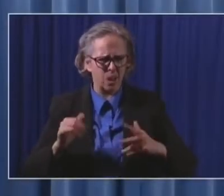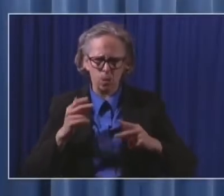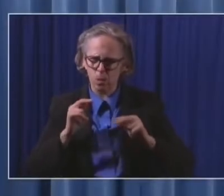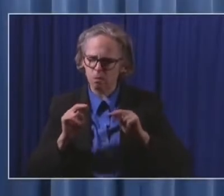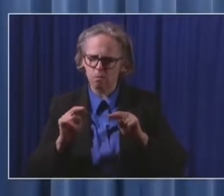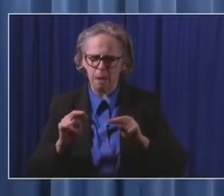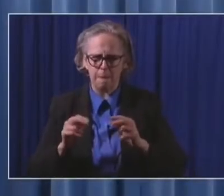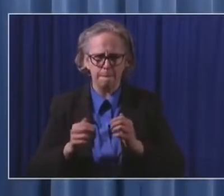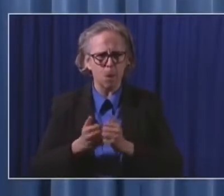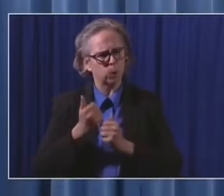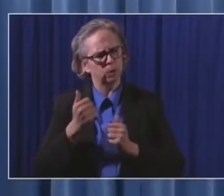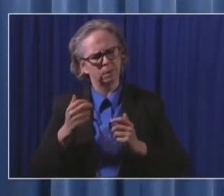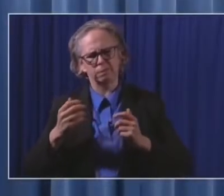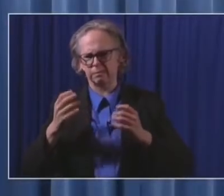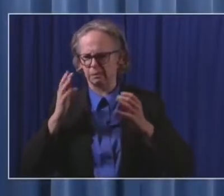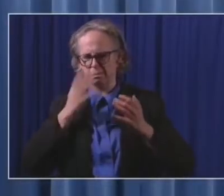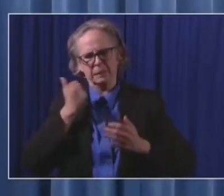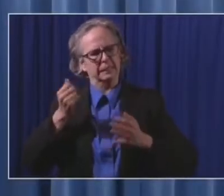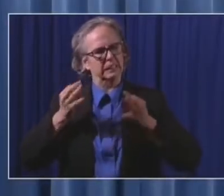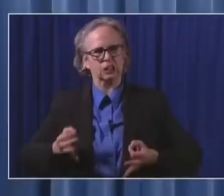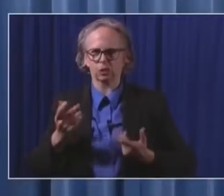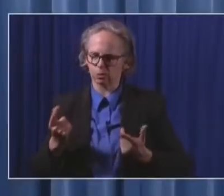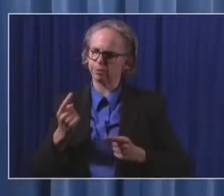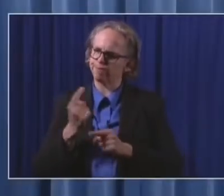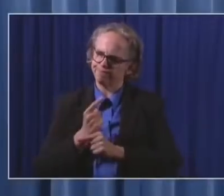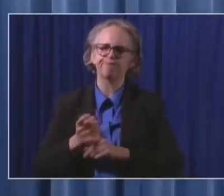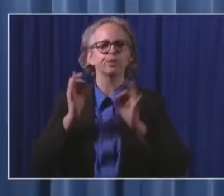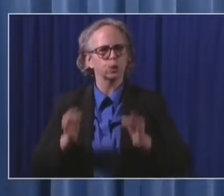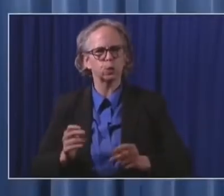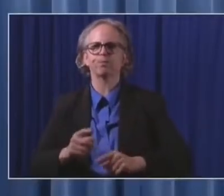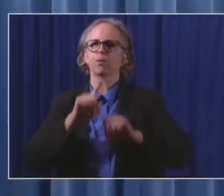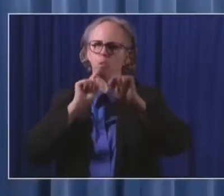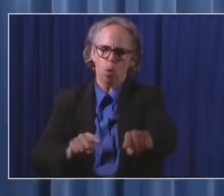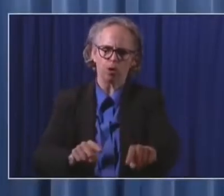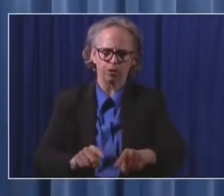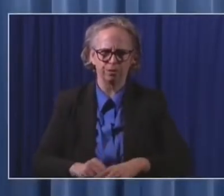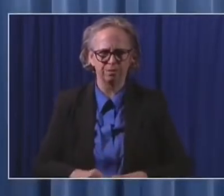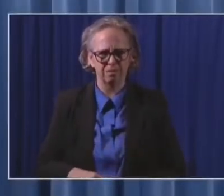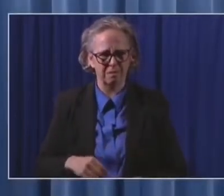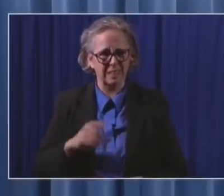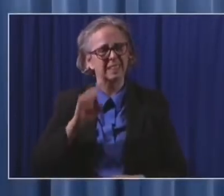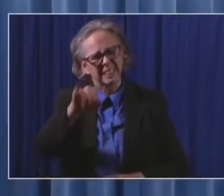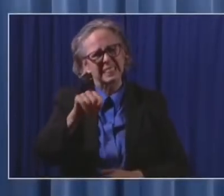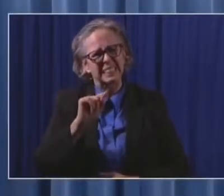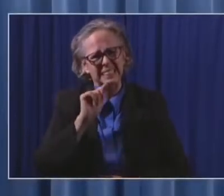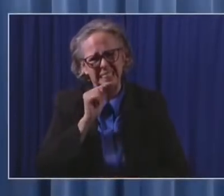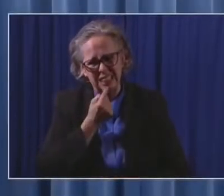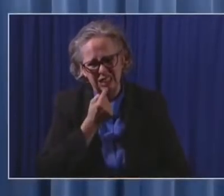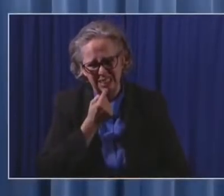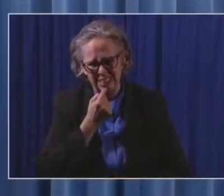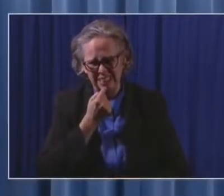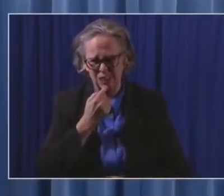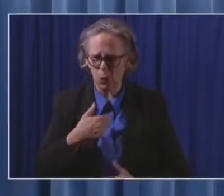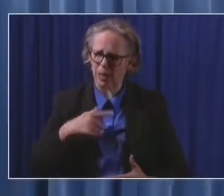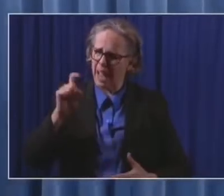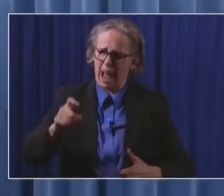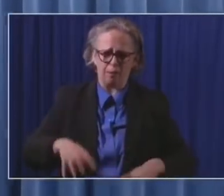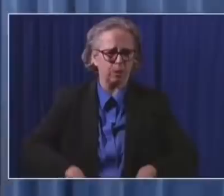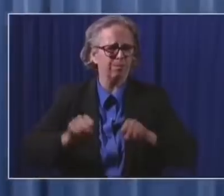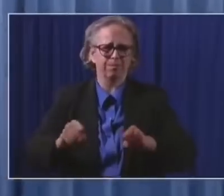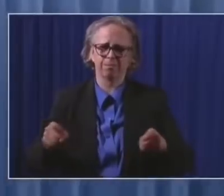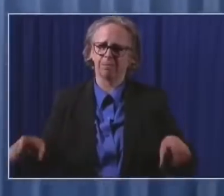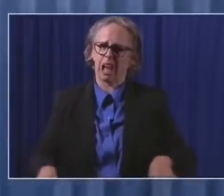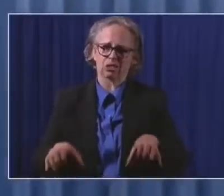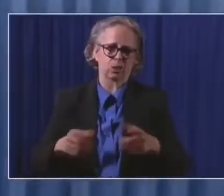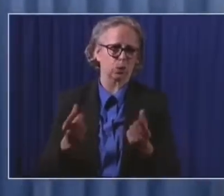So we'll cross these other bridges when we come to them, but this is I think the most appropriate action for us to take at